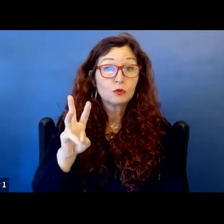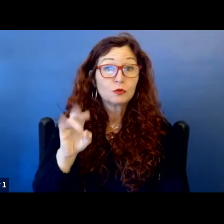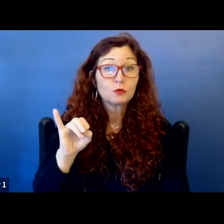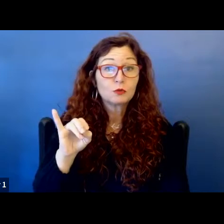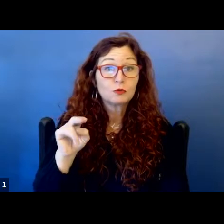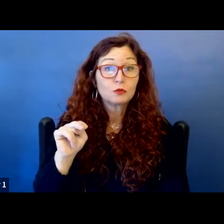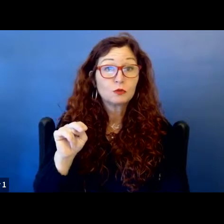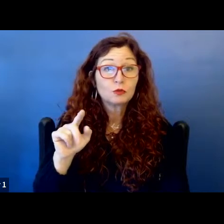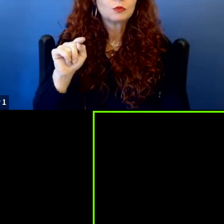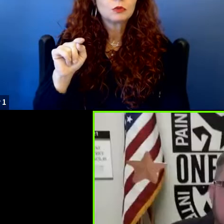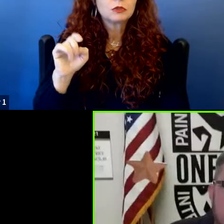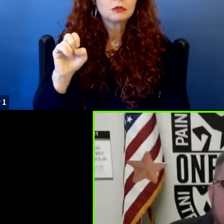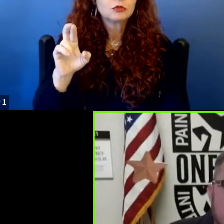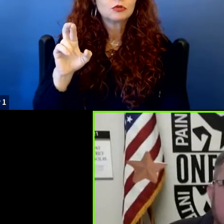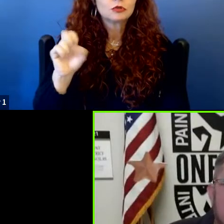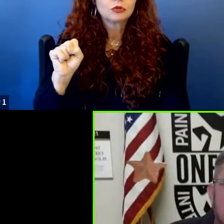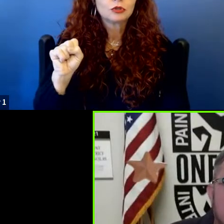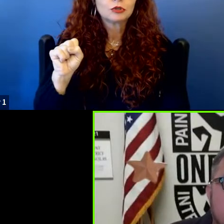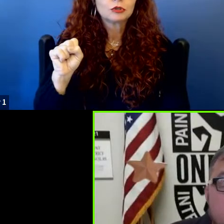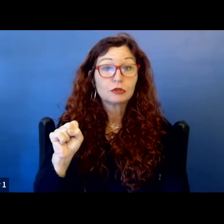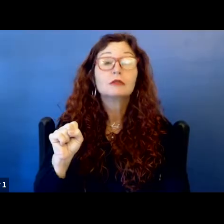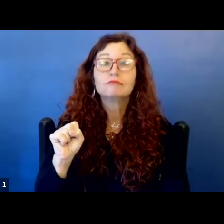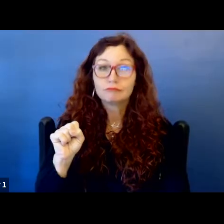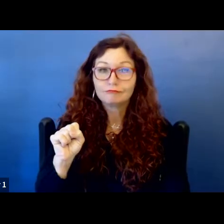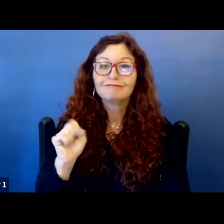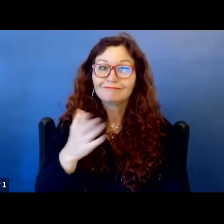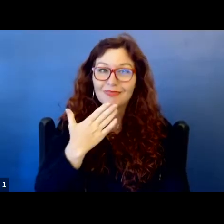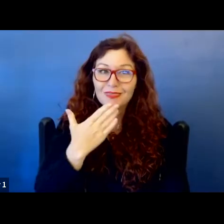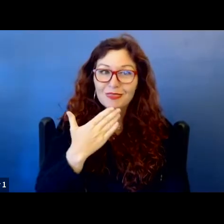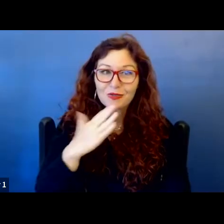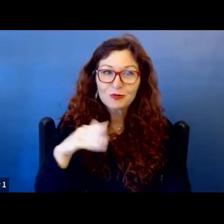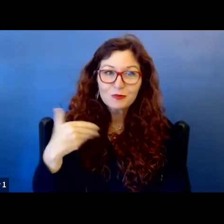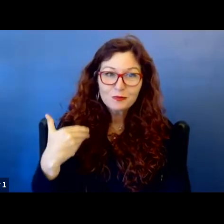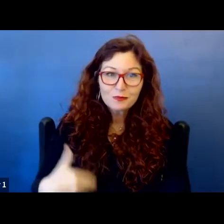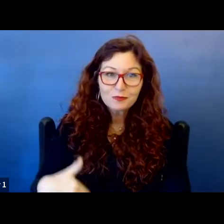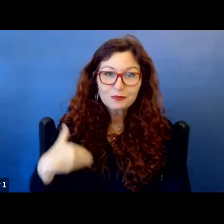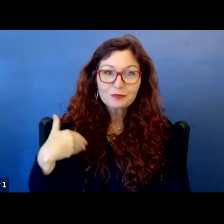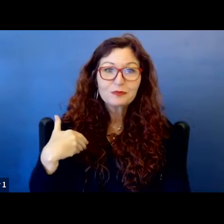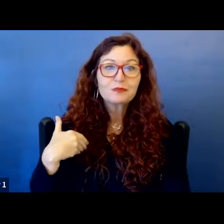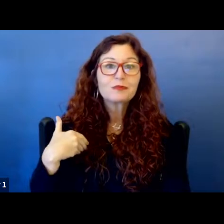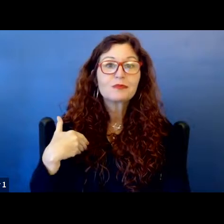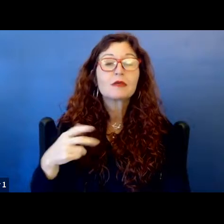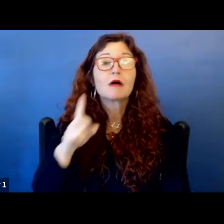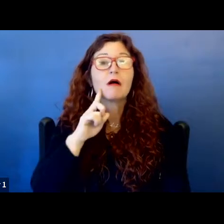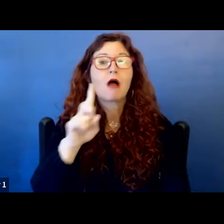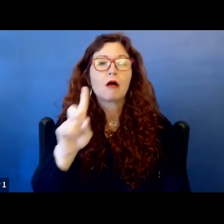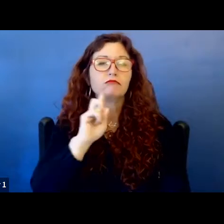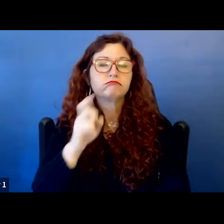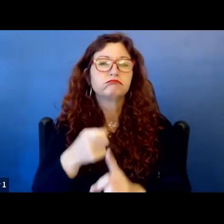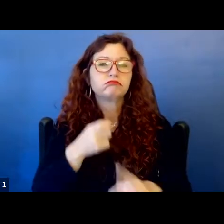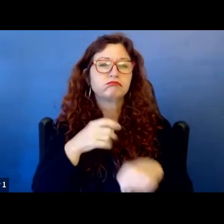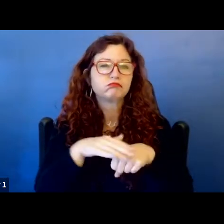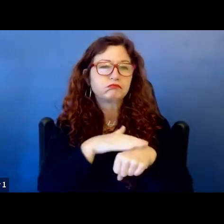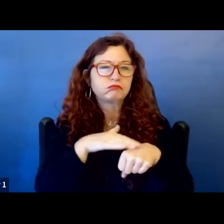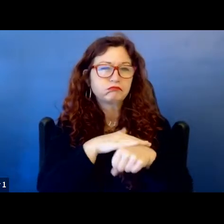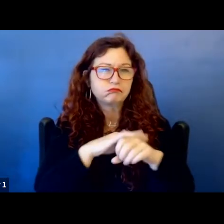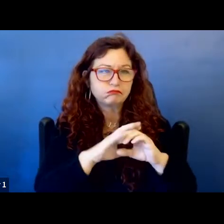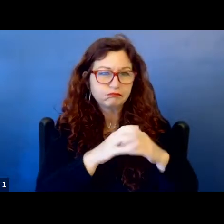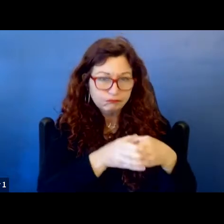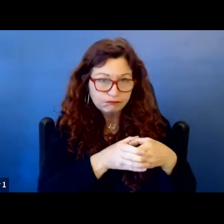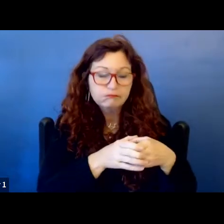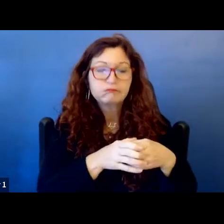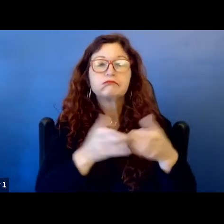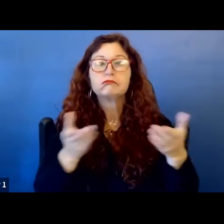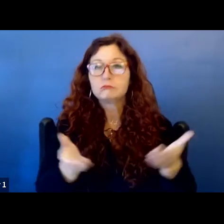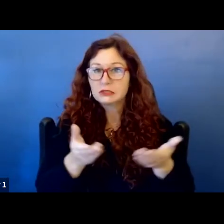thank you very much uh my name is christopher winters i am an enrolled member of the muskogee creek nation and an adopted member of the puyallup tribe of indians here in